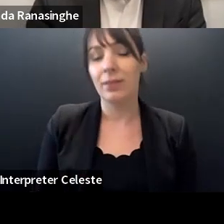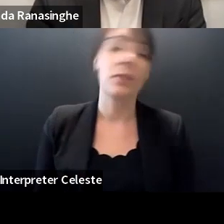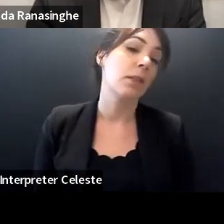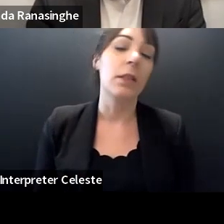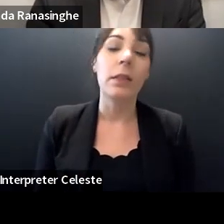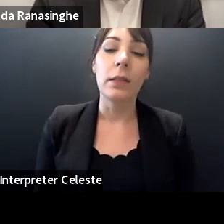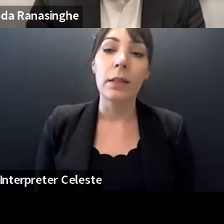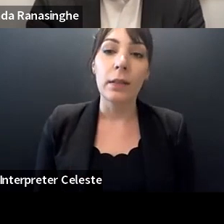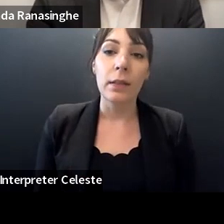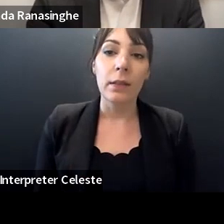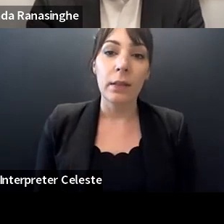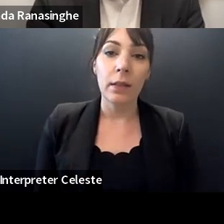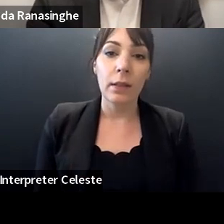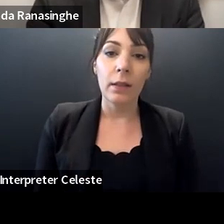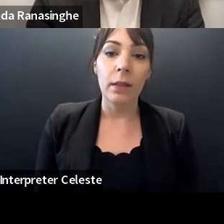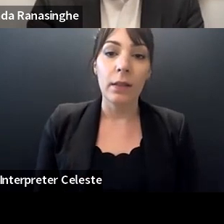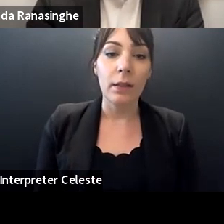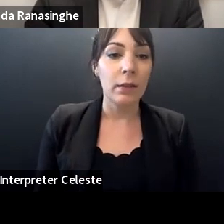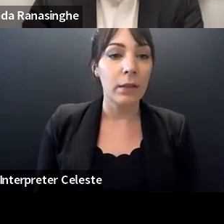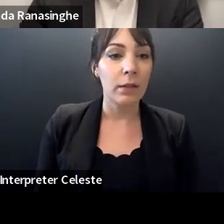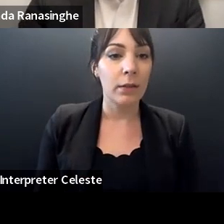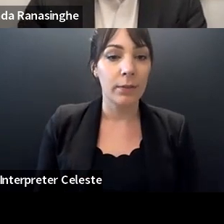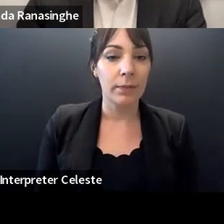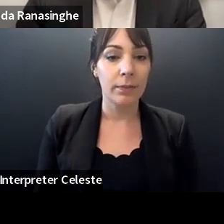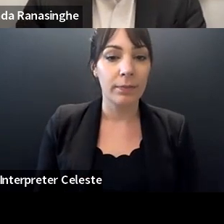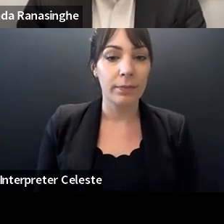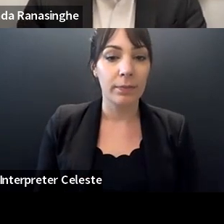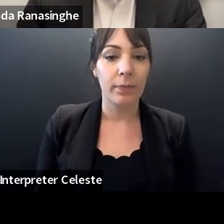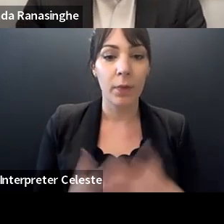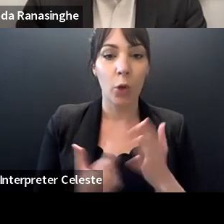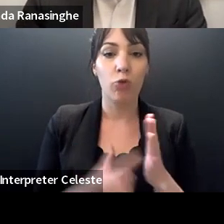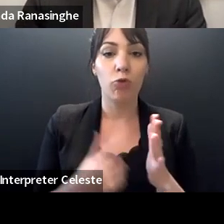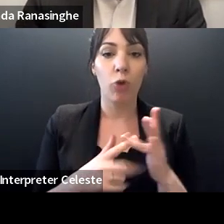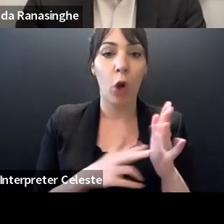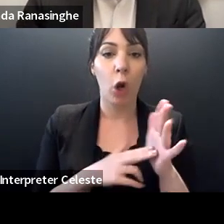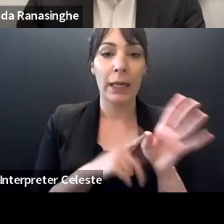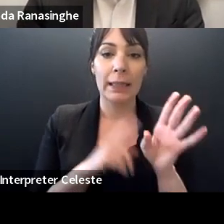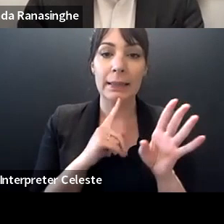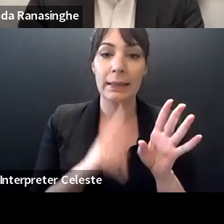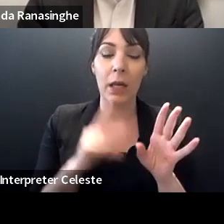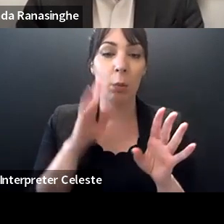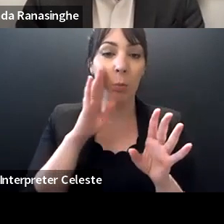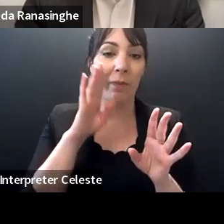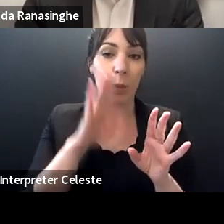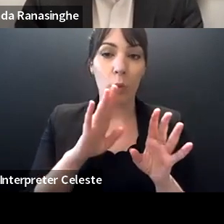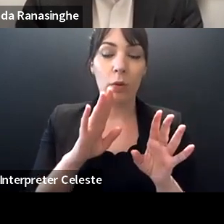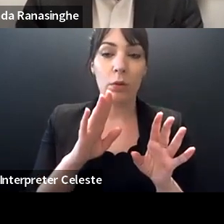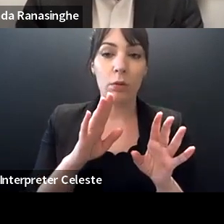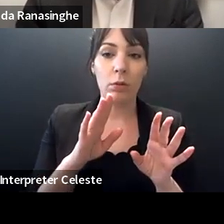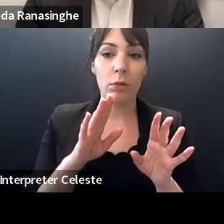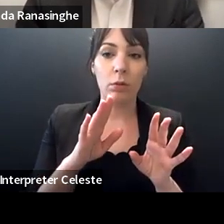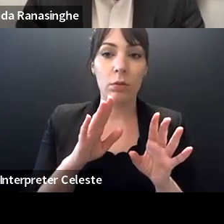it was something that Ronnie mentioned right at the start, and it's an interesting point. The regression backwards is actually easier,